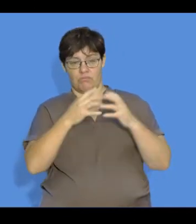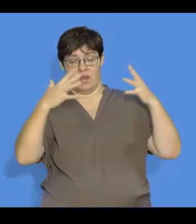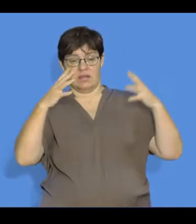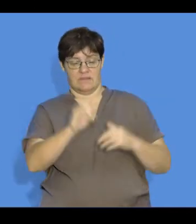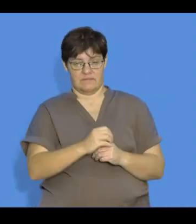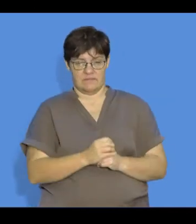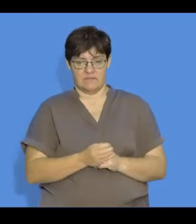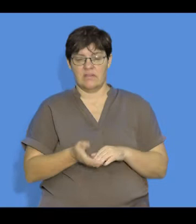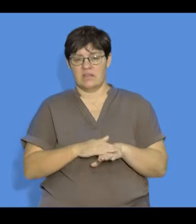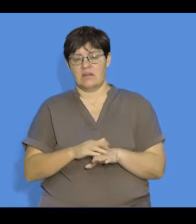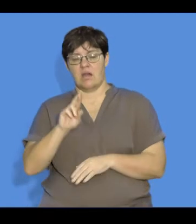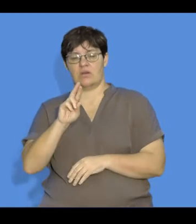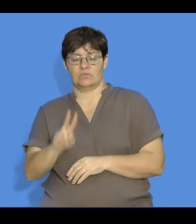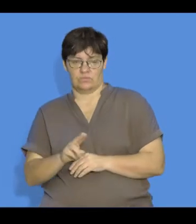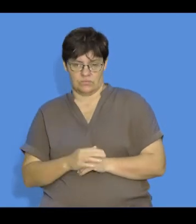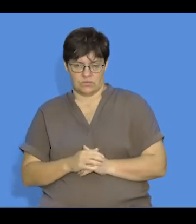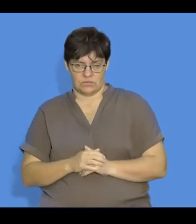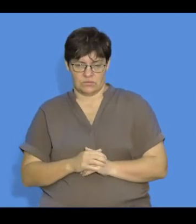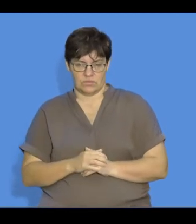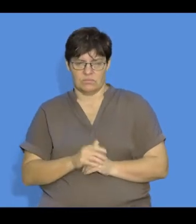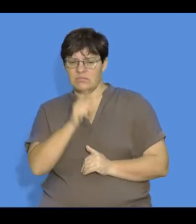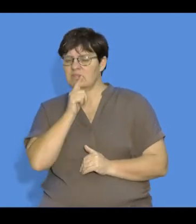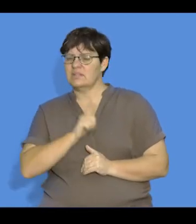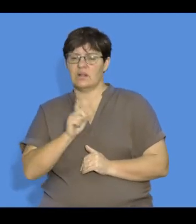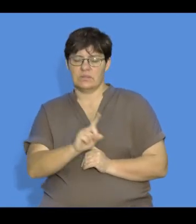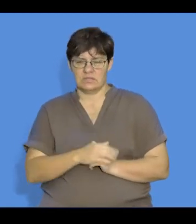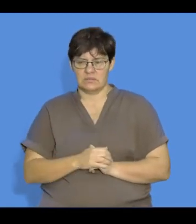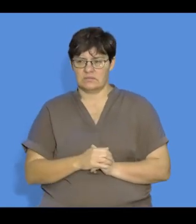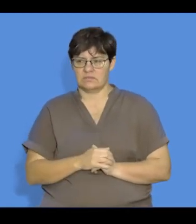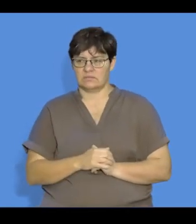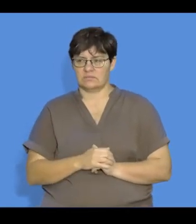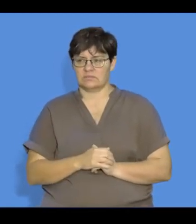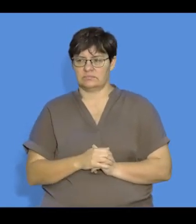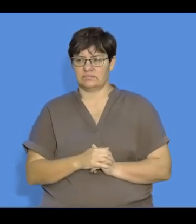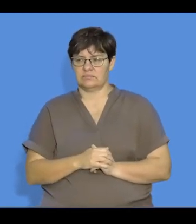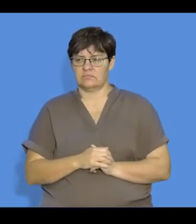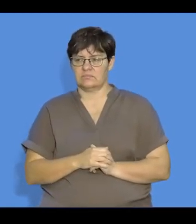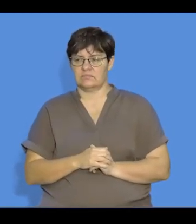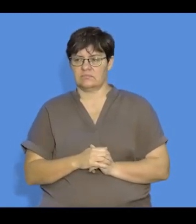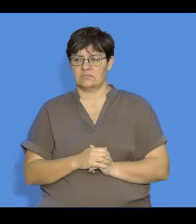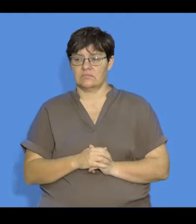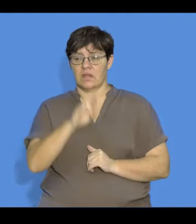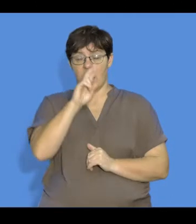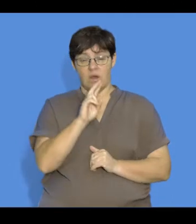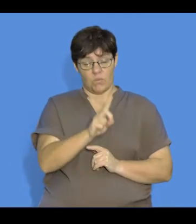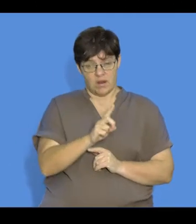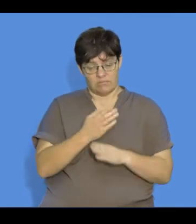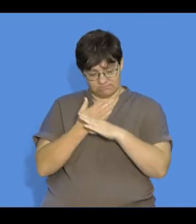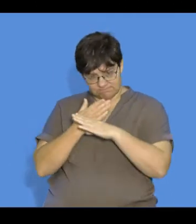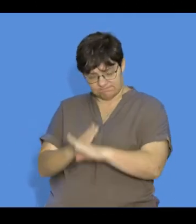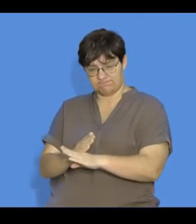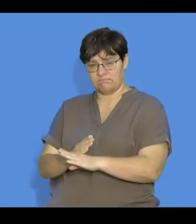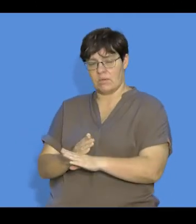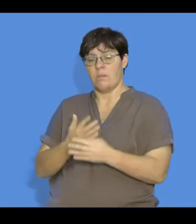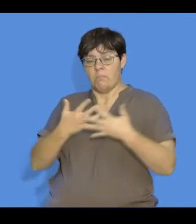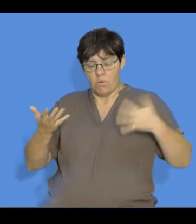brighter than R2. What does that tell us? It tells us that, R1 has got a greater resistance